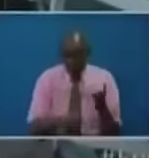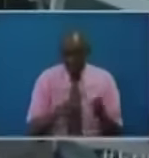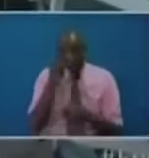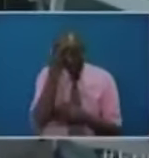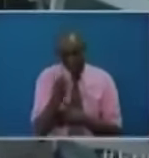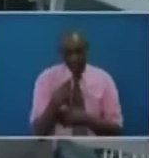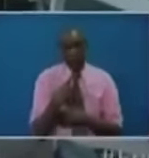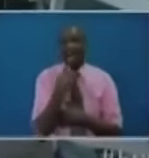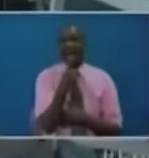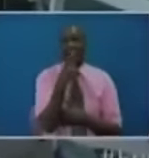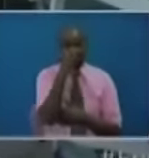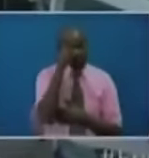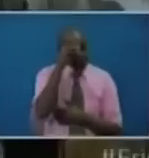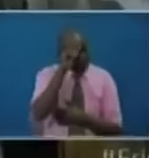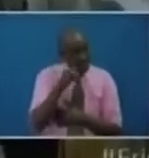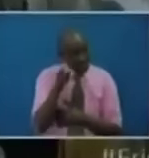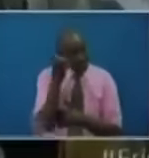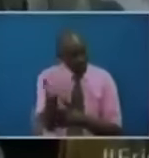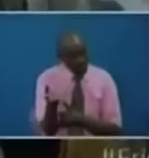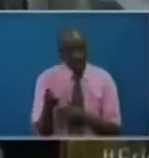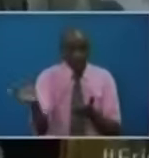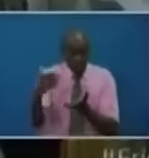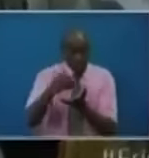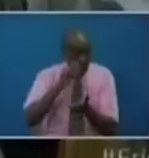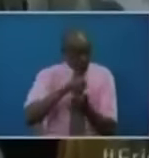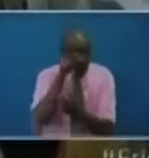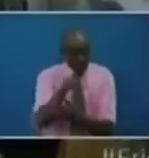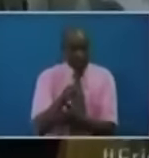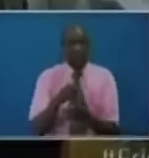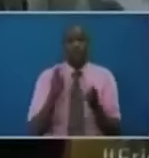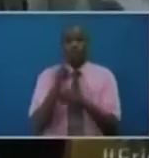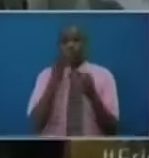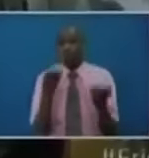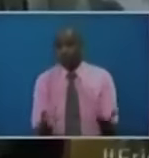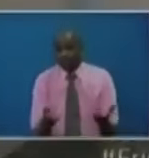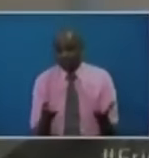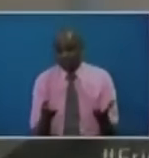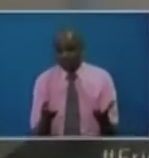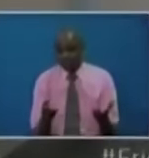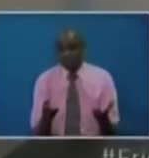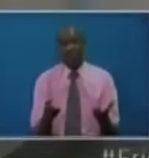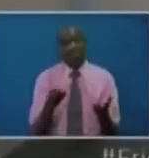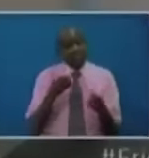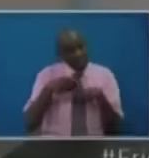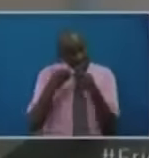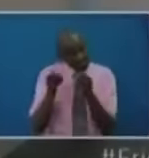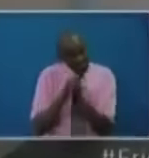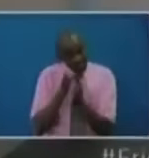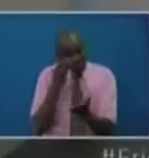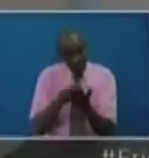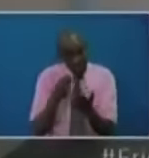some 150 million shillings collected from the facility was spent at source instead of remitting the funds to the revenue collection bank